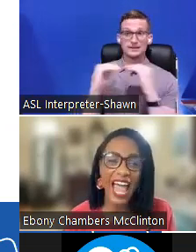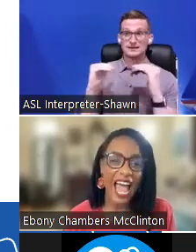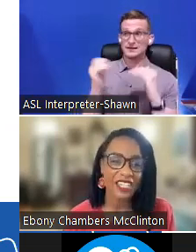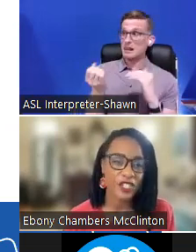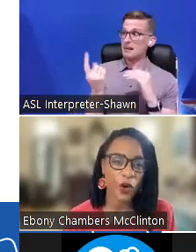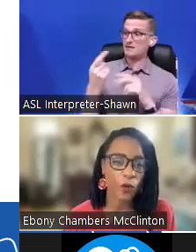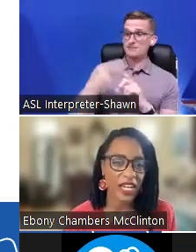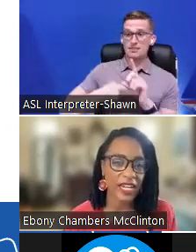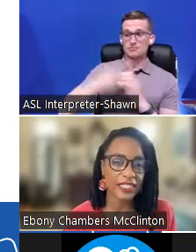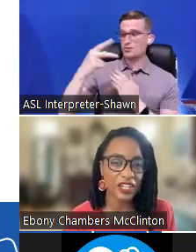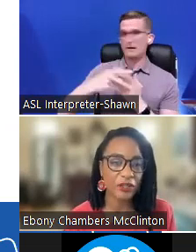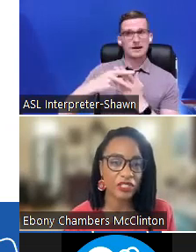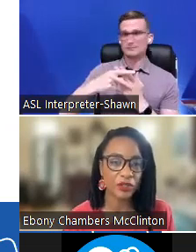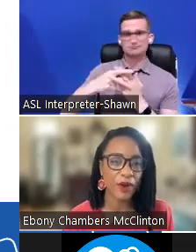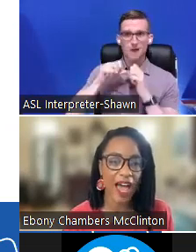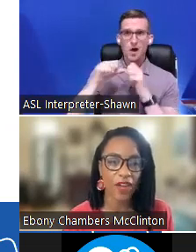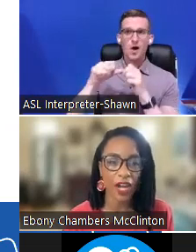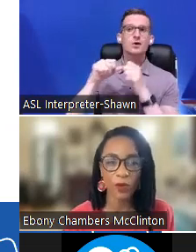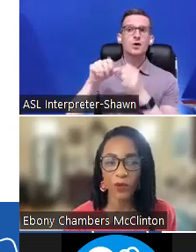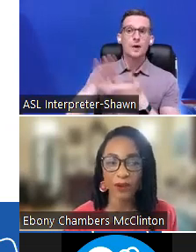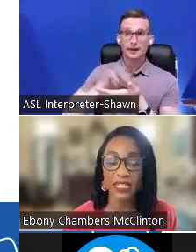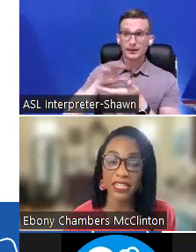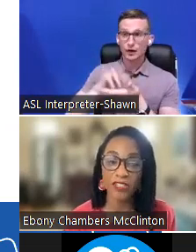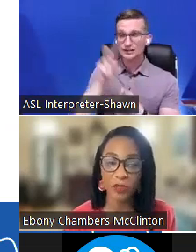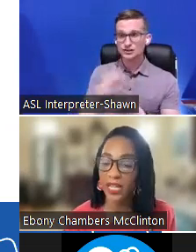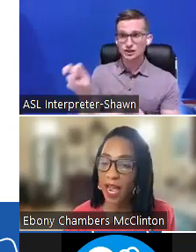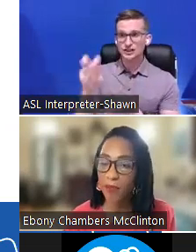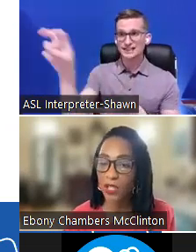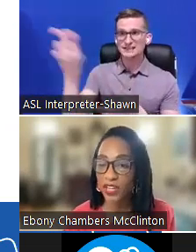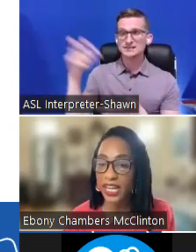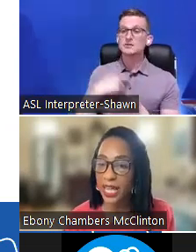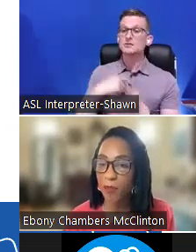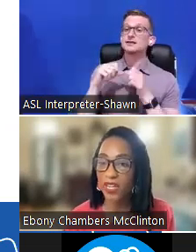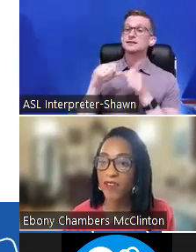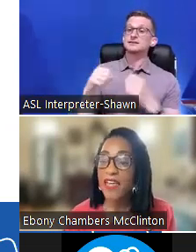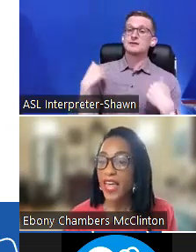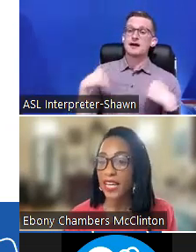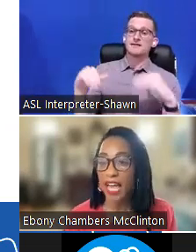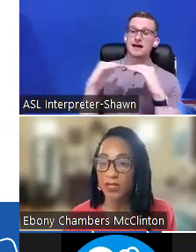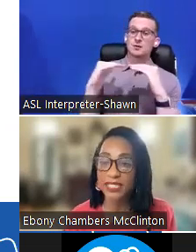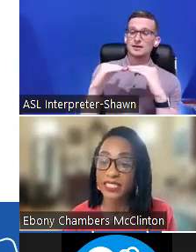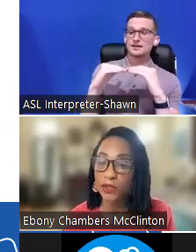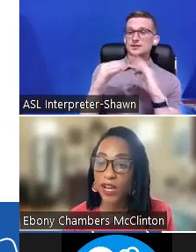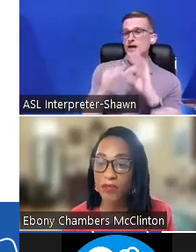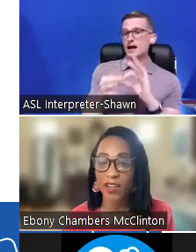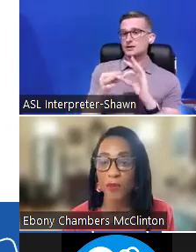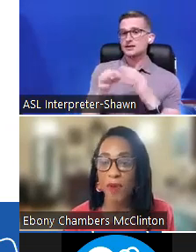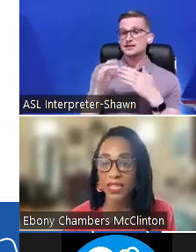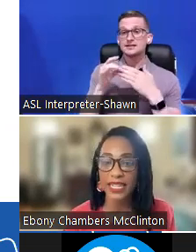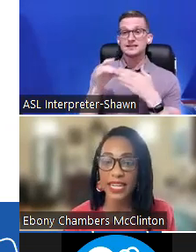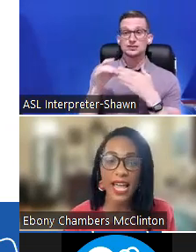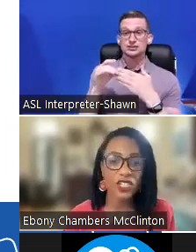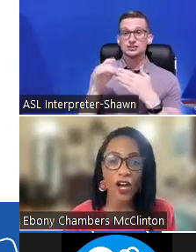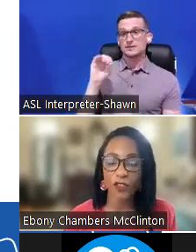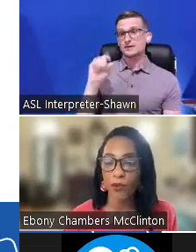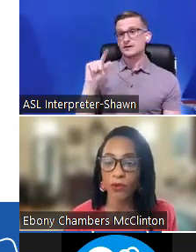journey. And so we continue to have equity grounded leadership learning collaborative that allows us to still come together